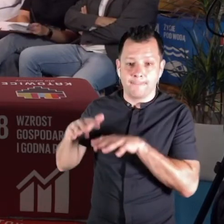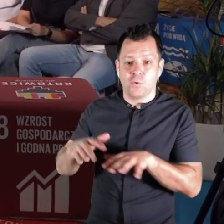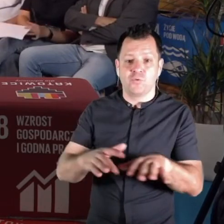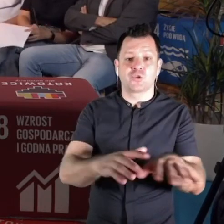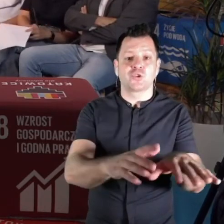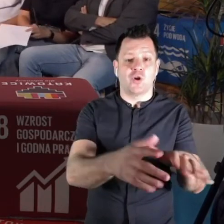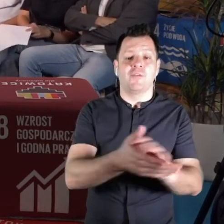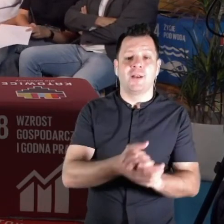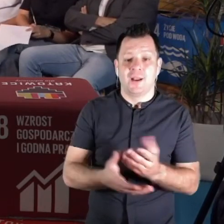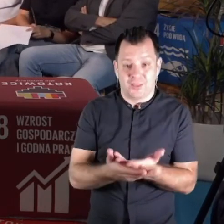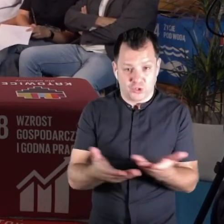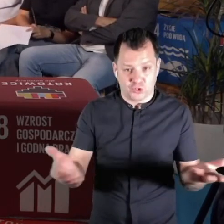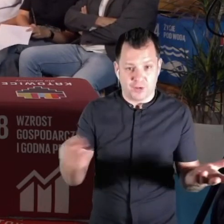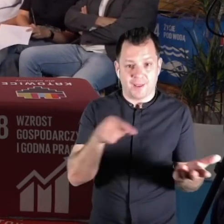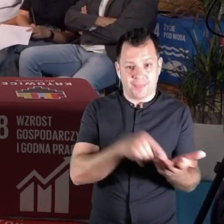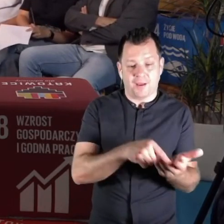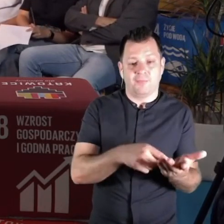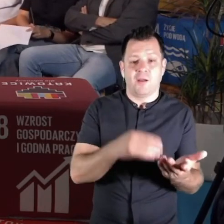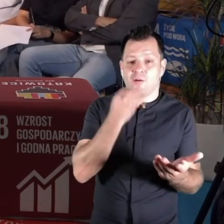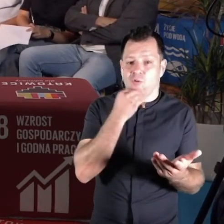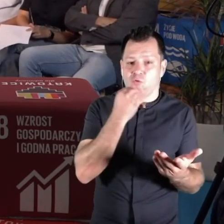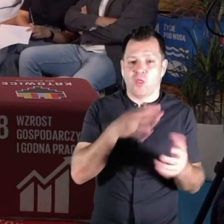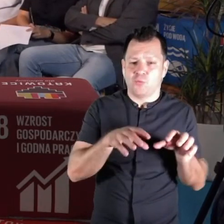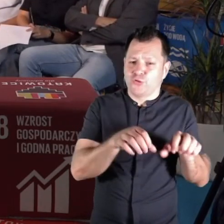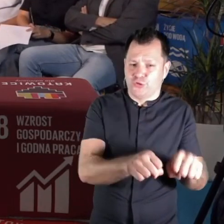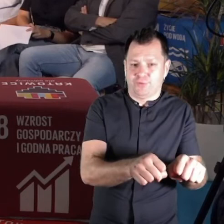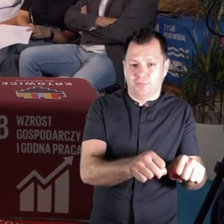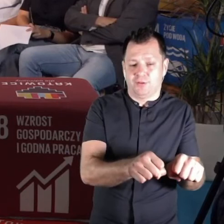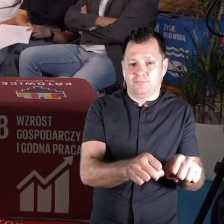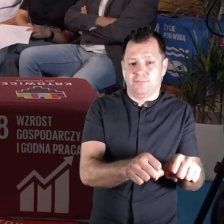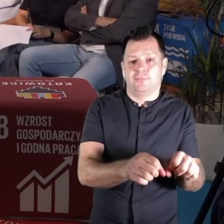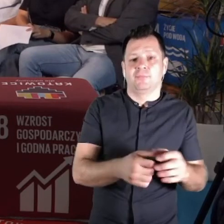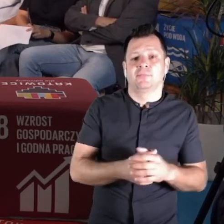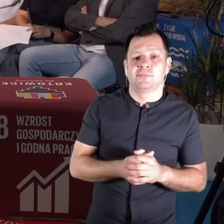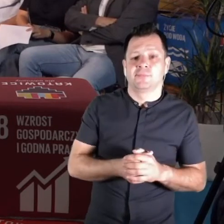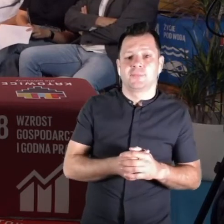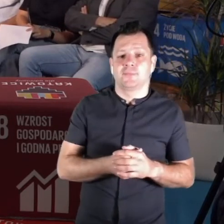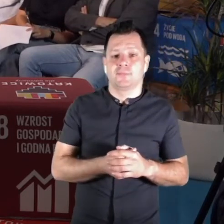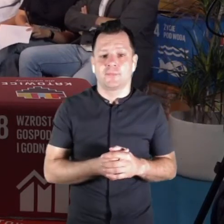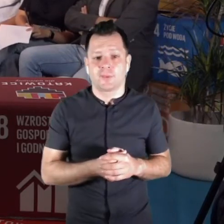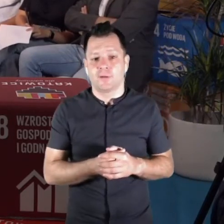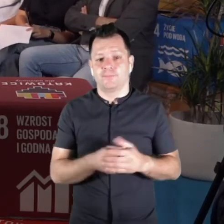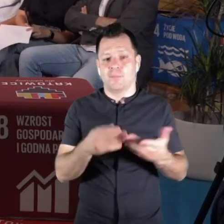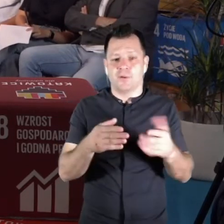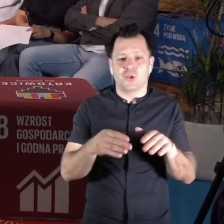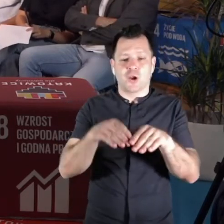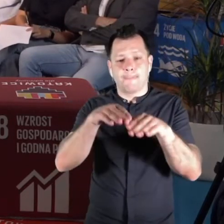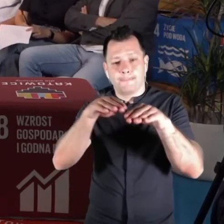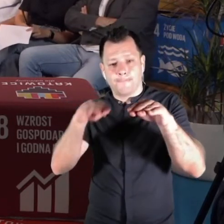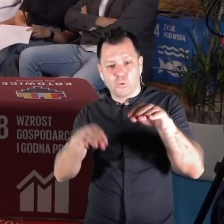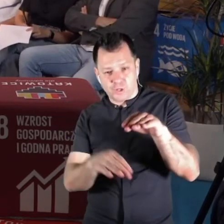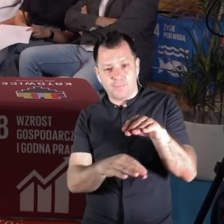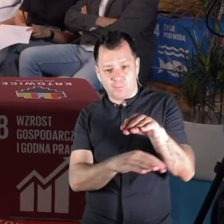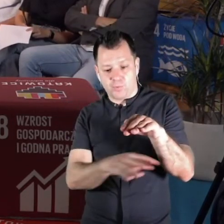period of time, so sometimes you have groundwater beneath the surface of